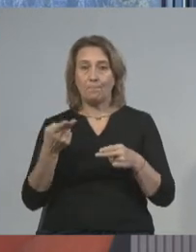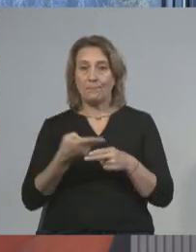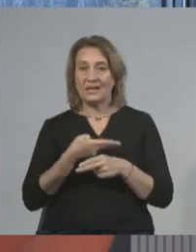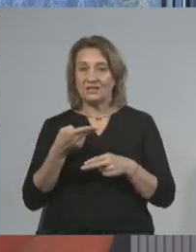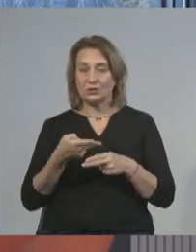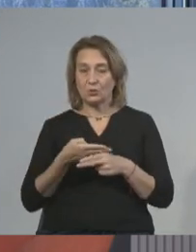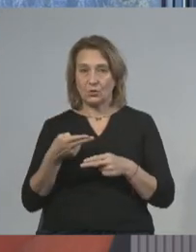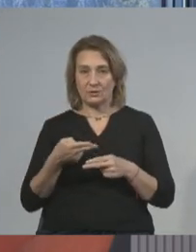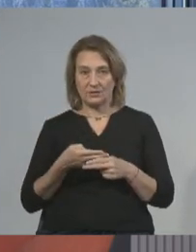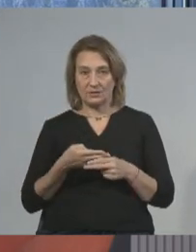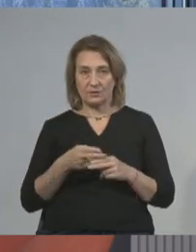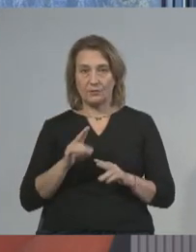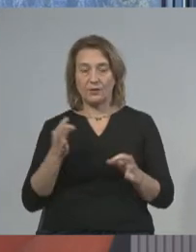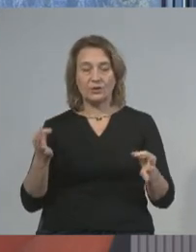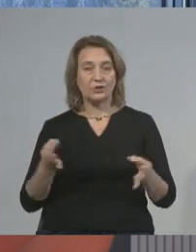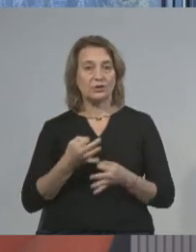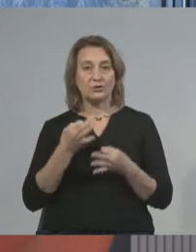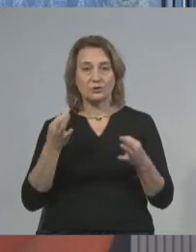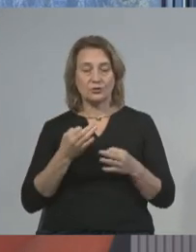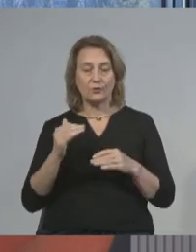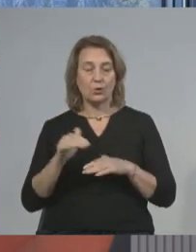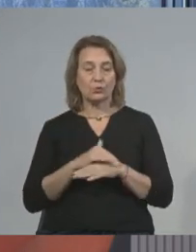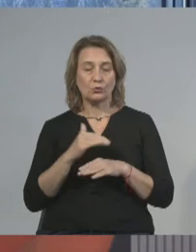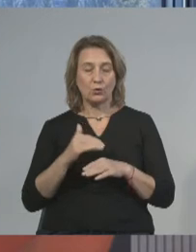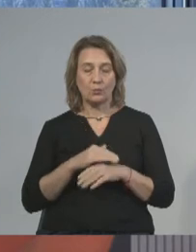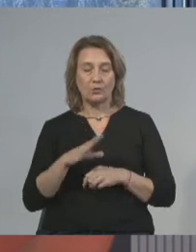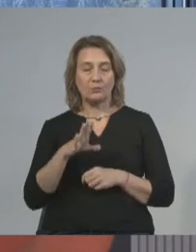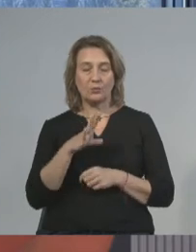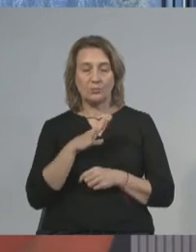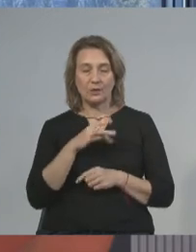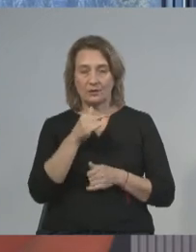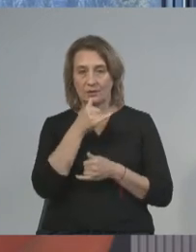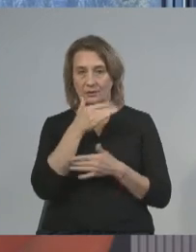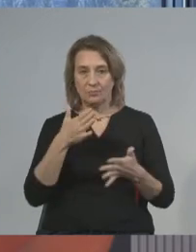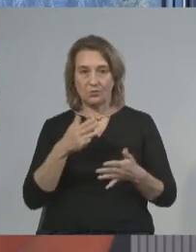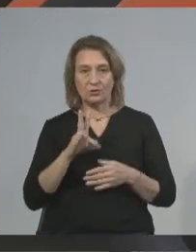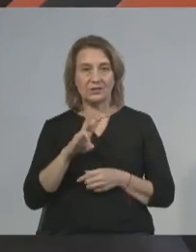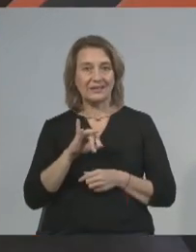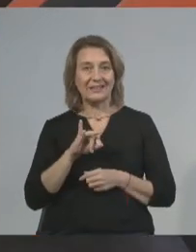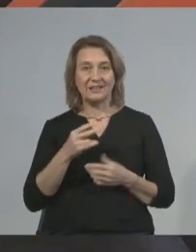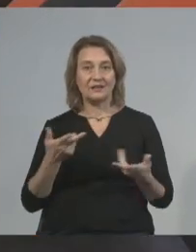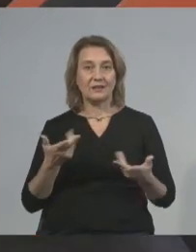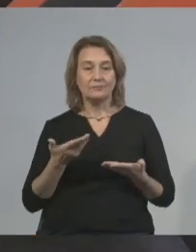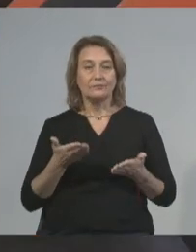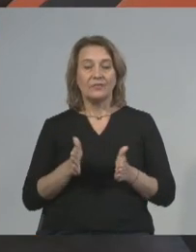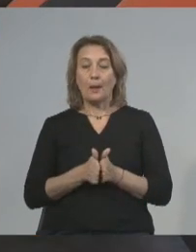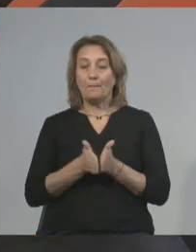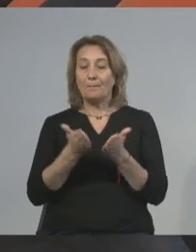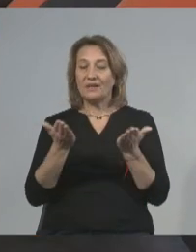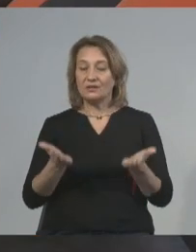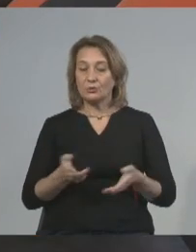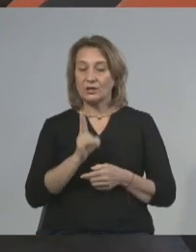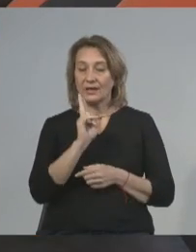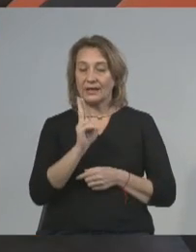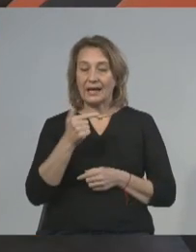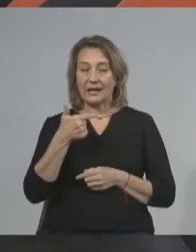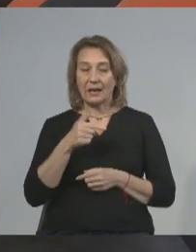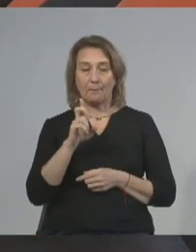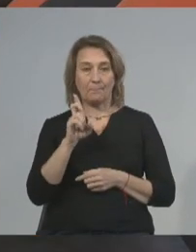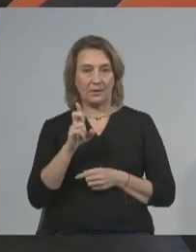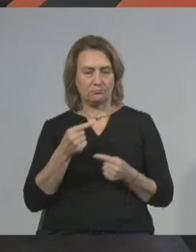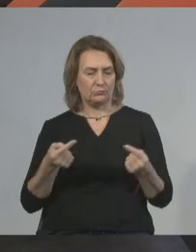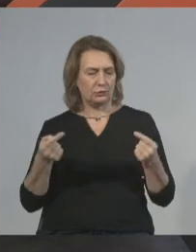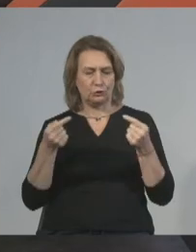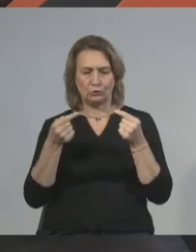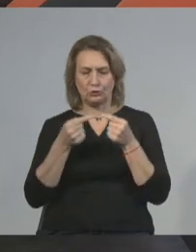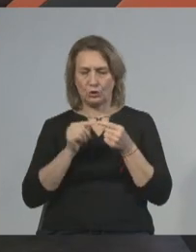but what they're trying to do is to create the feeling of the dead end you know in the